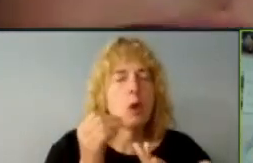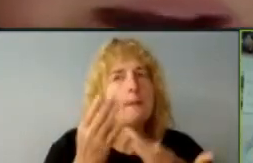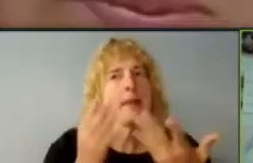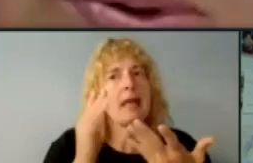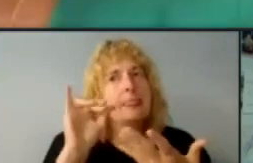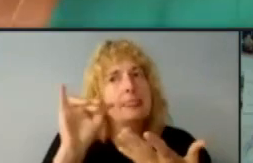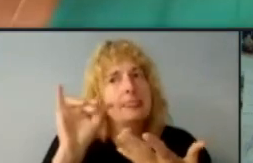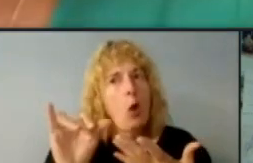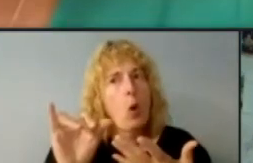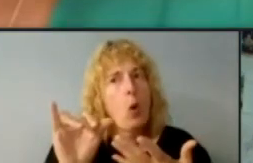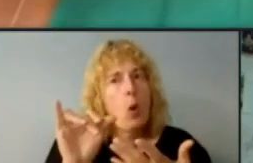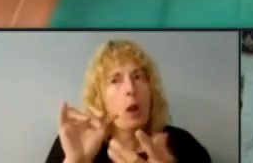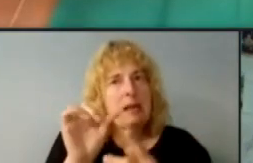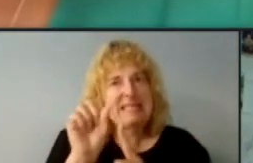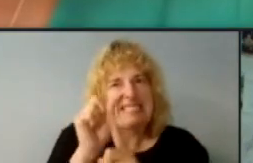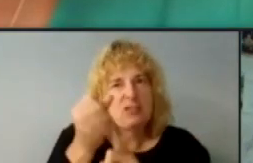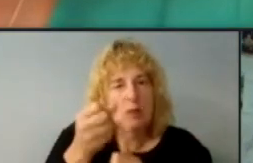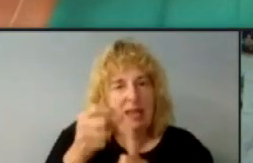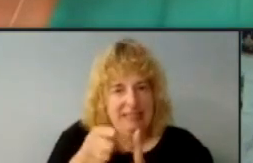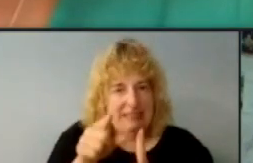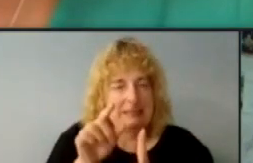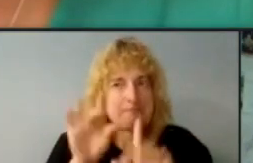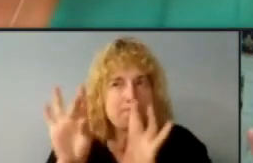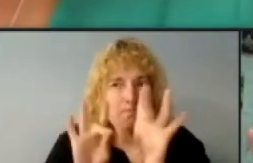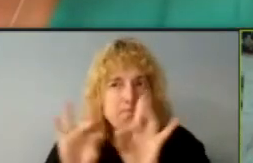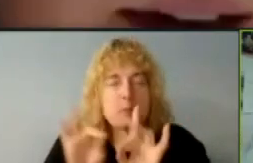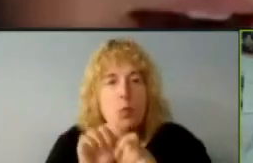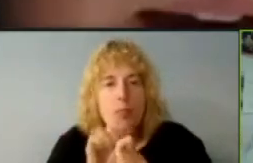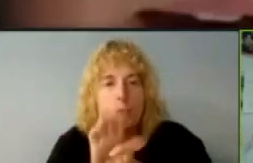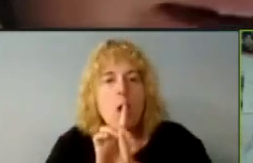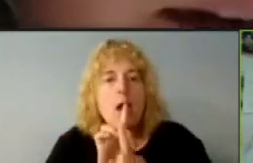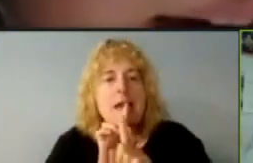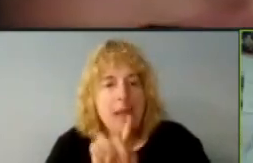and put them on